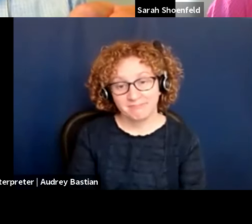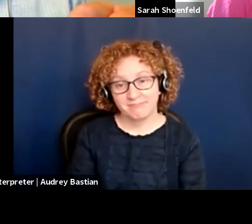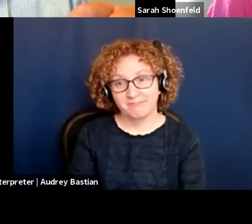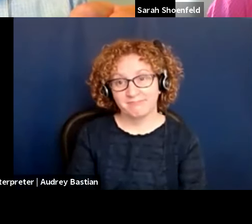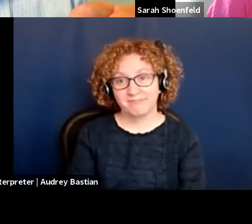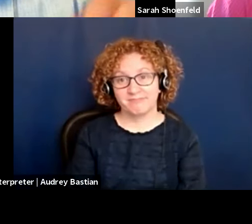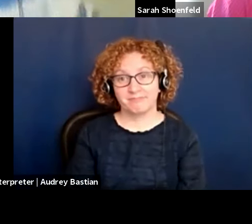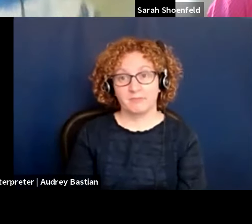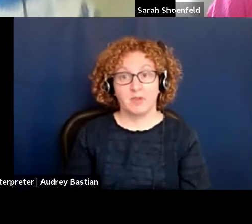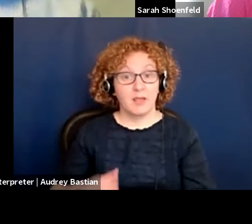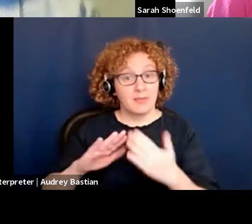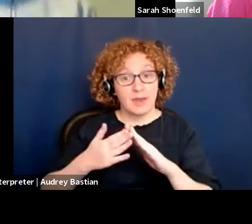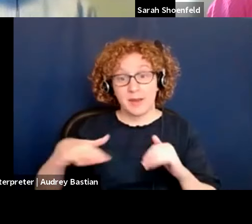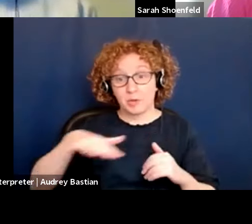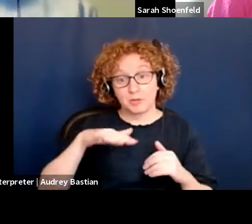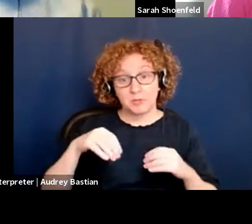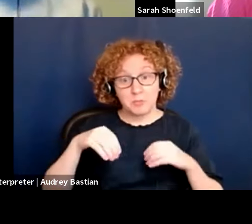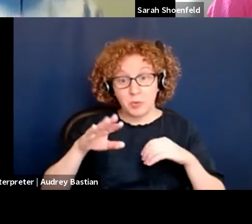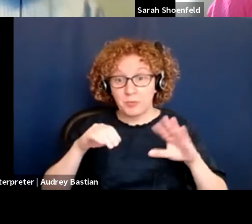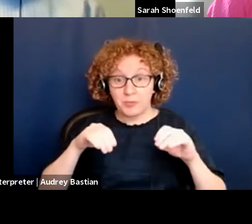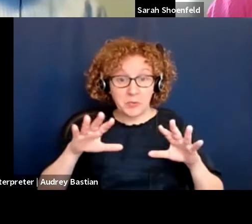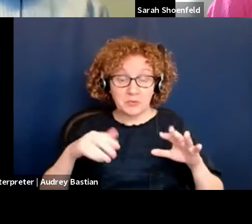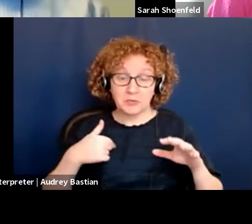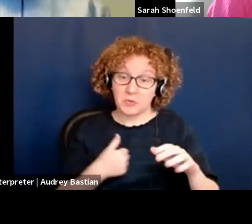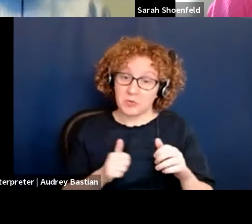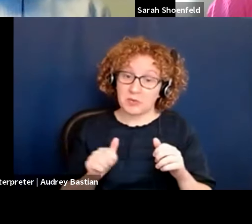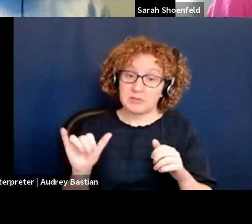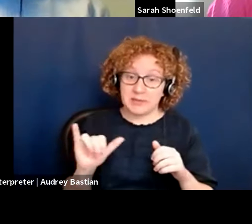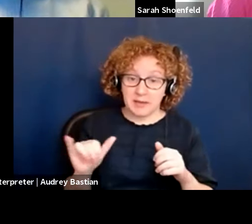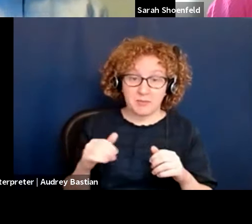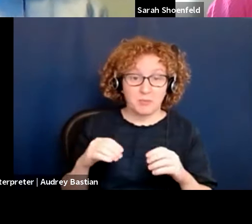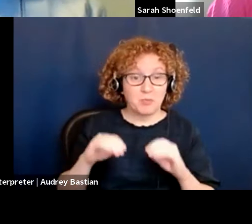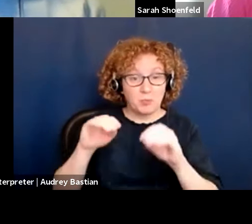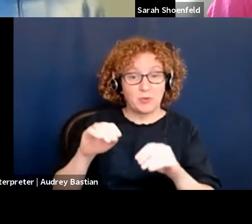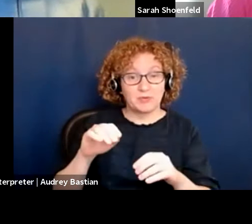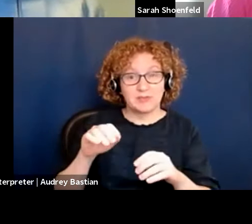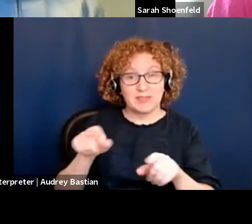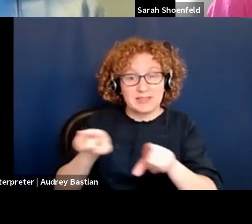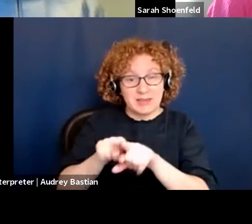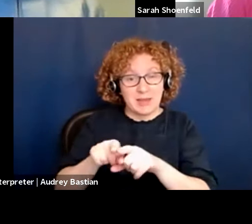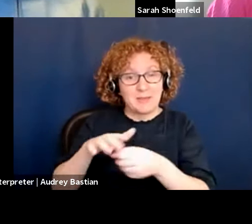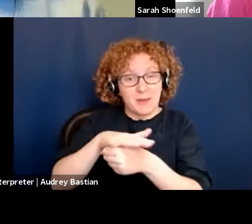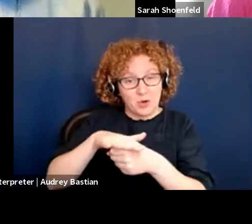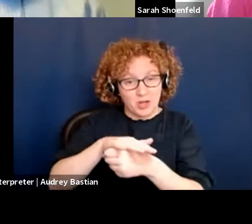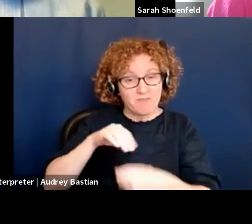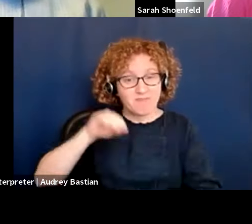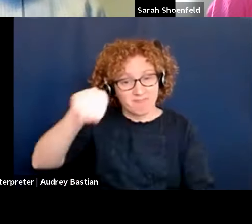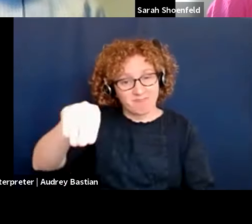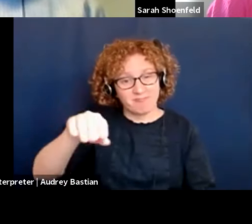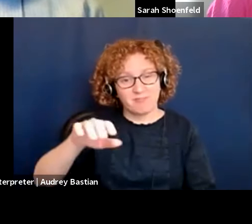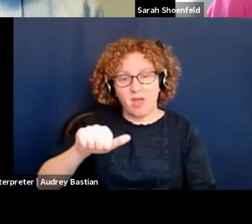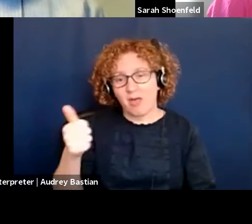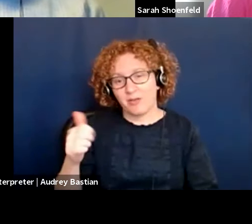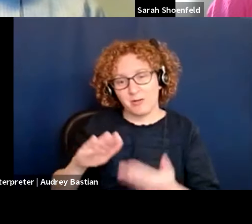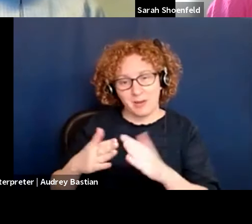Everybody, all the neighbors were moving, so we moved. We moved where the neighbors were moving to, in fact. We moved to the same neighborhood as where